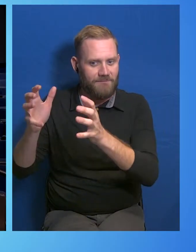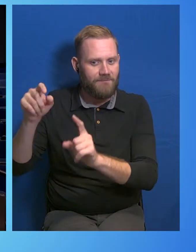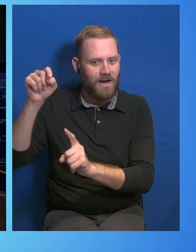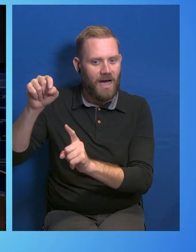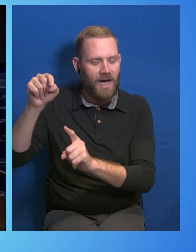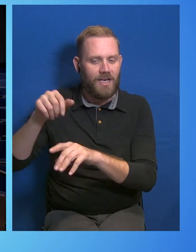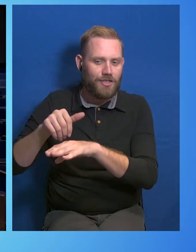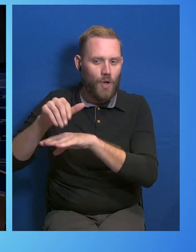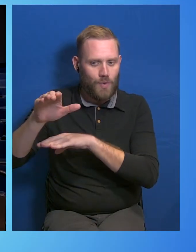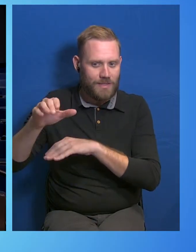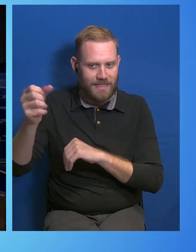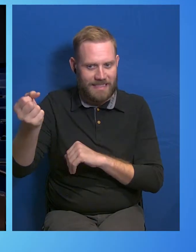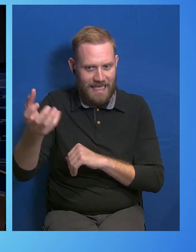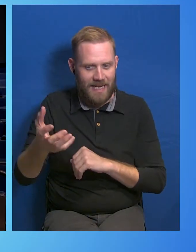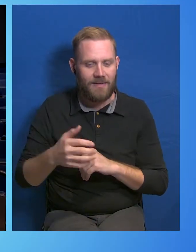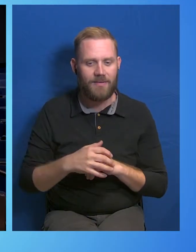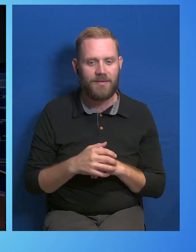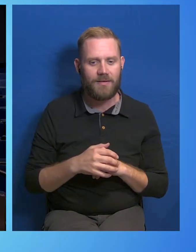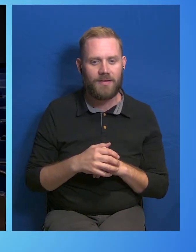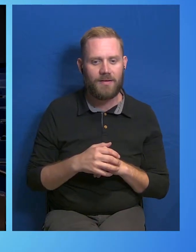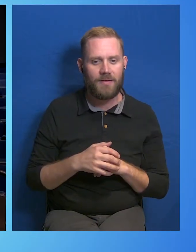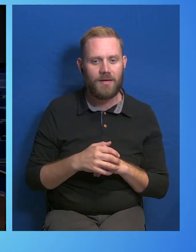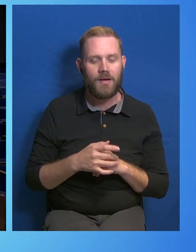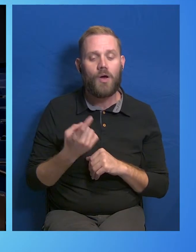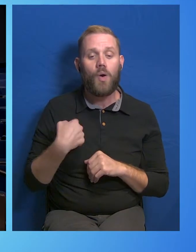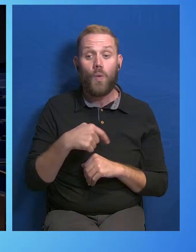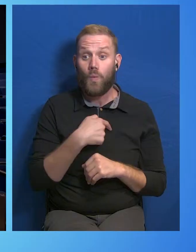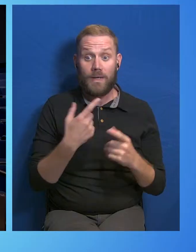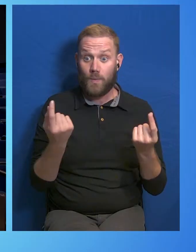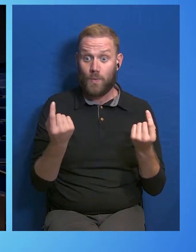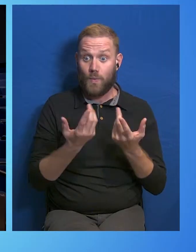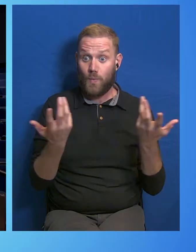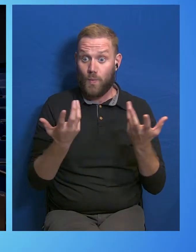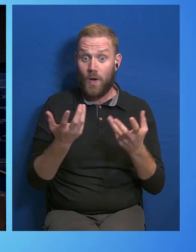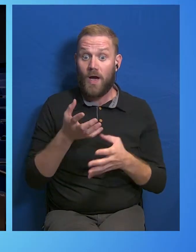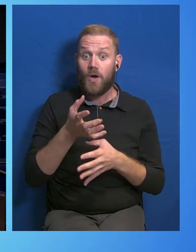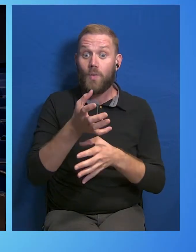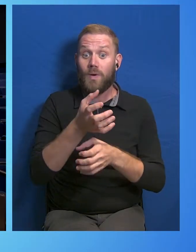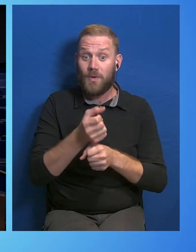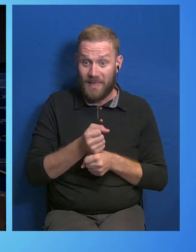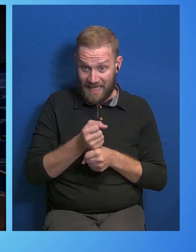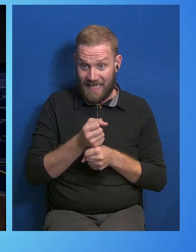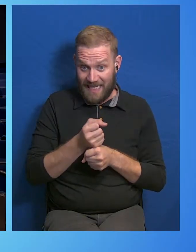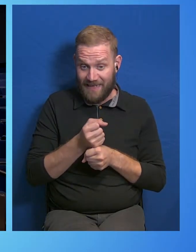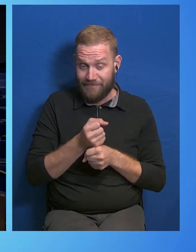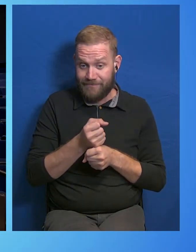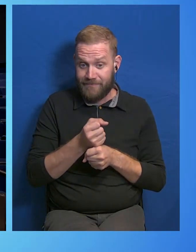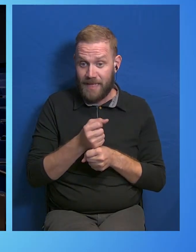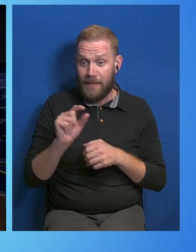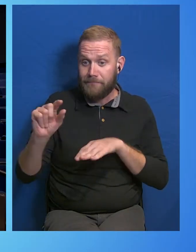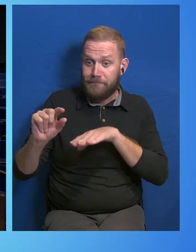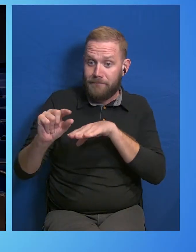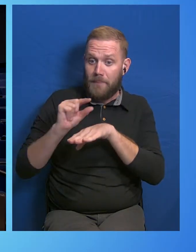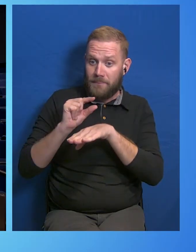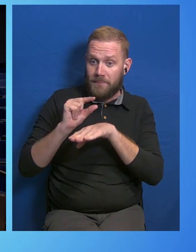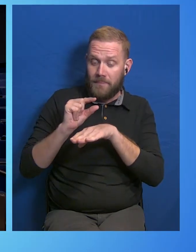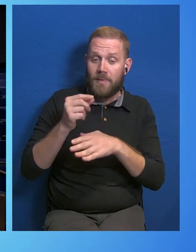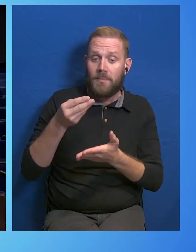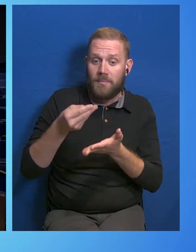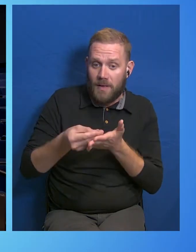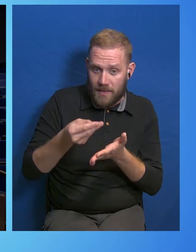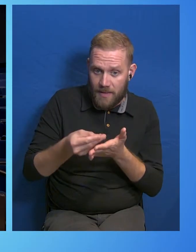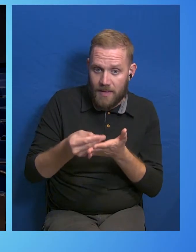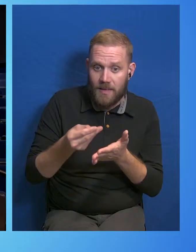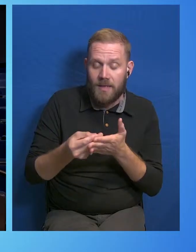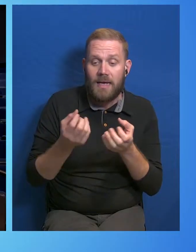into the state lottery fund. We would essentially be getting in line, and there